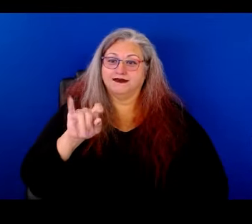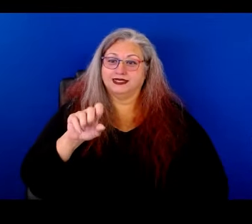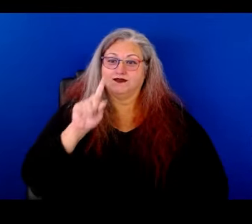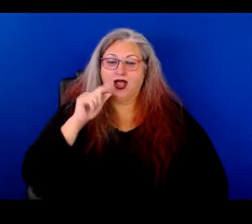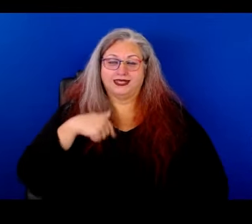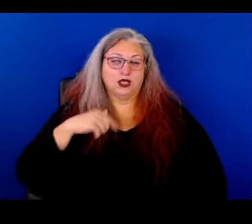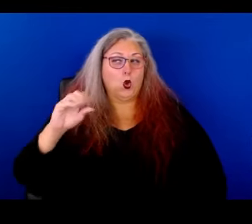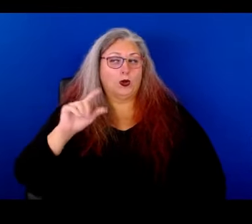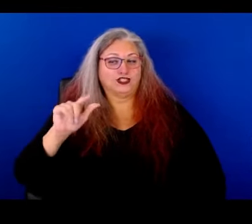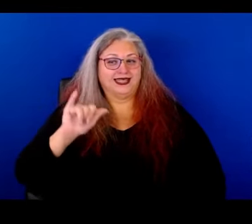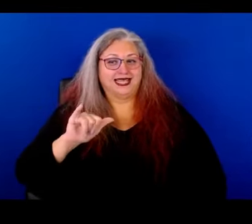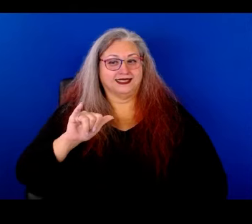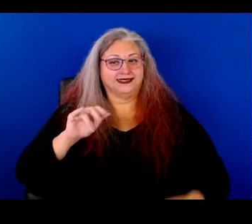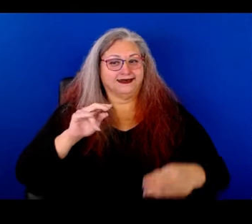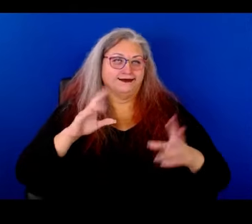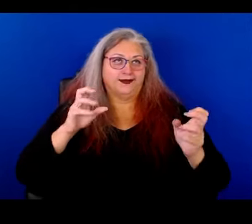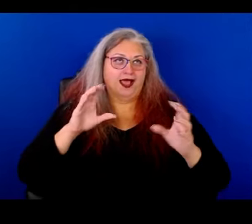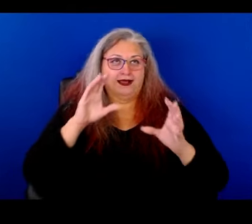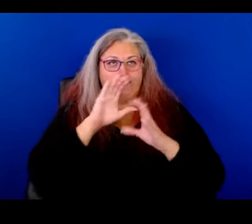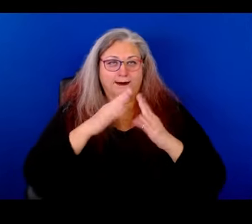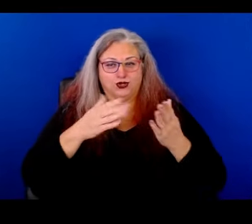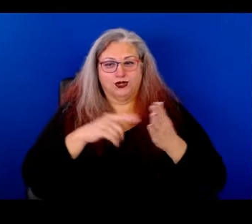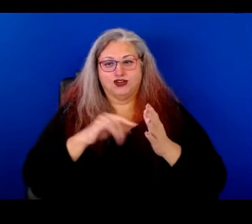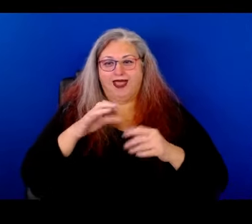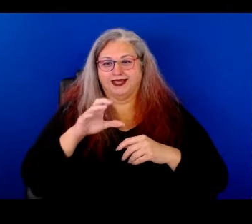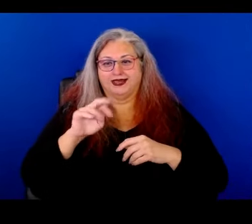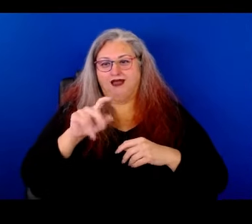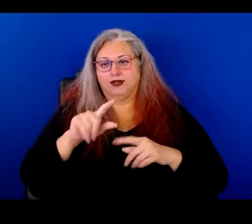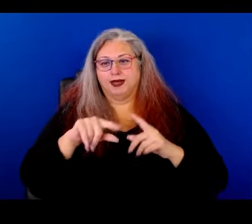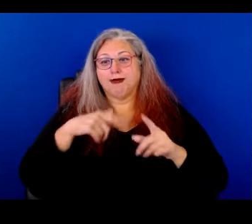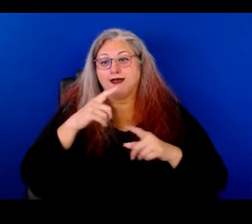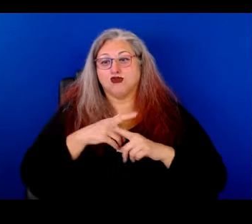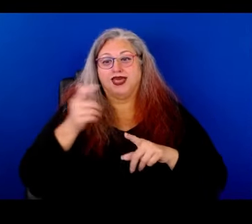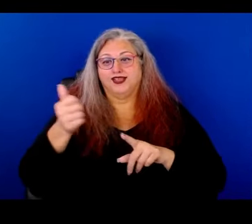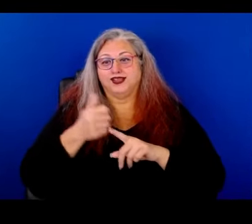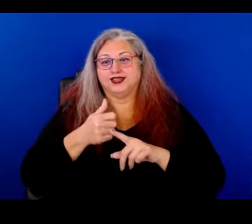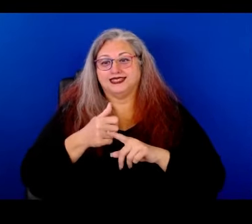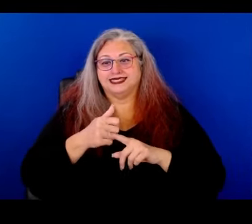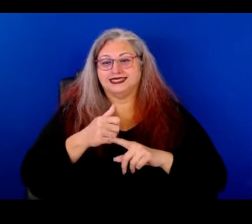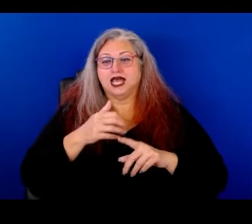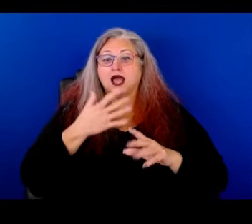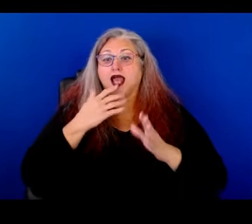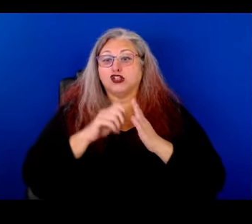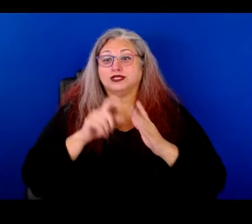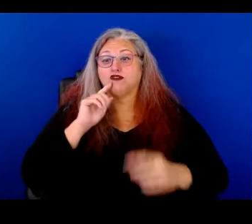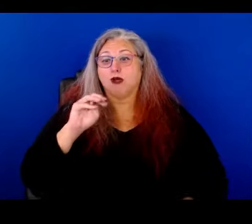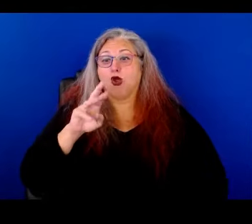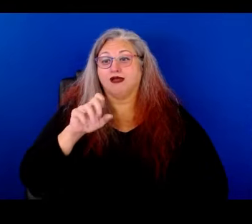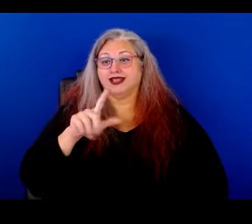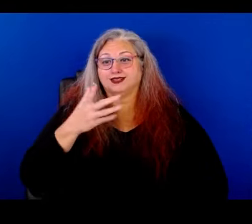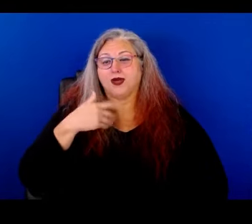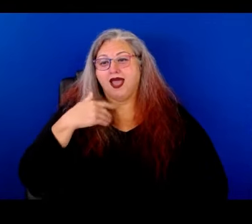us OGs, it's a comic book, okay? This graphic novel business, it's a comic book. Yes. My brother's a colorist for Marvel, so I'm,